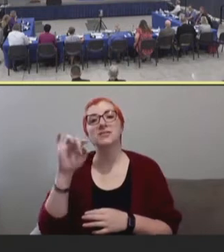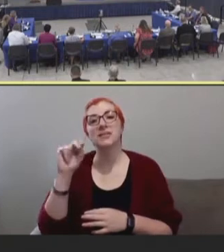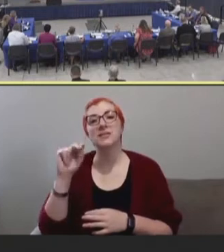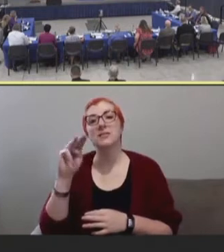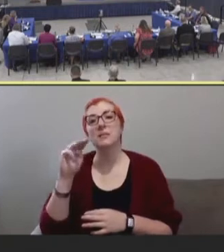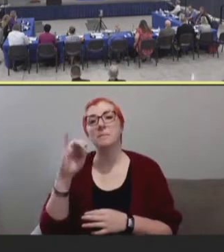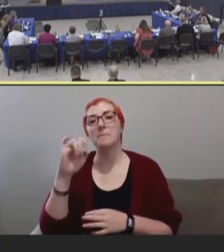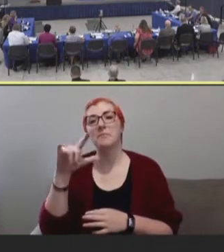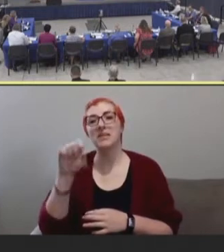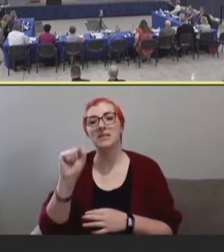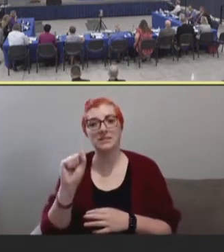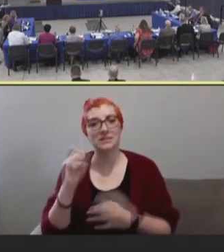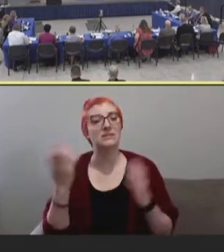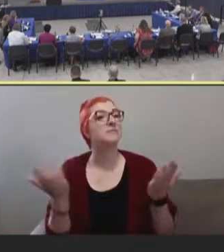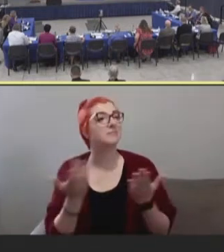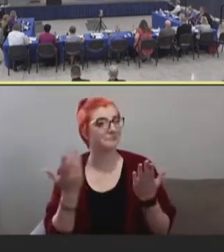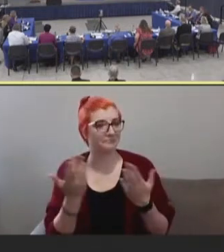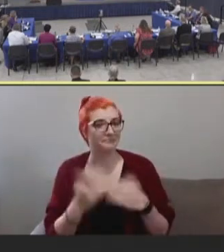Present.